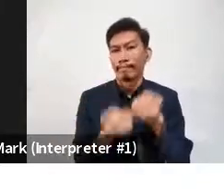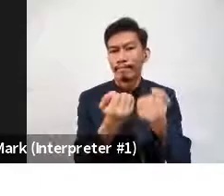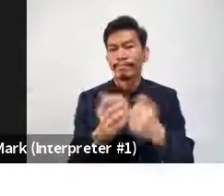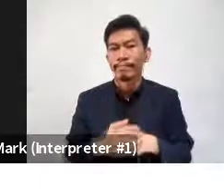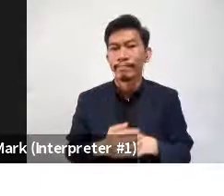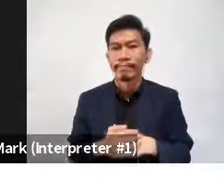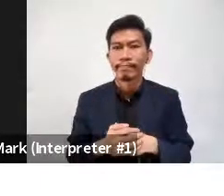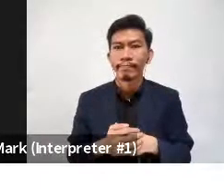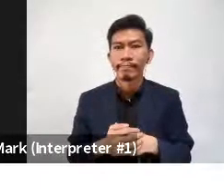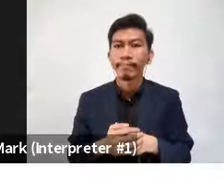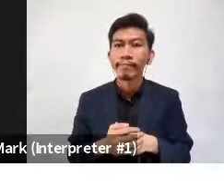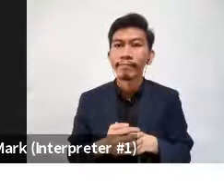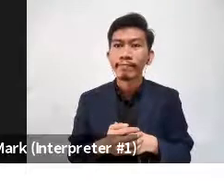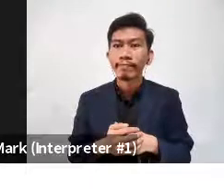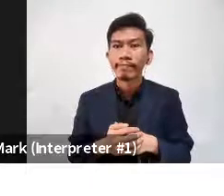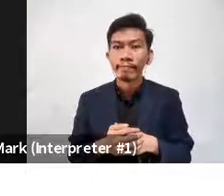So I'll start with